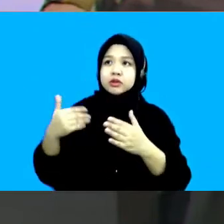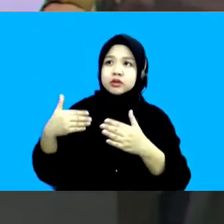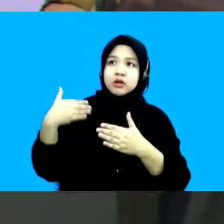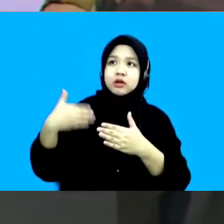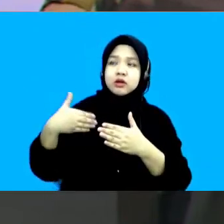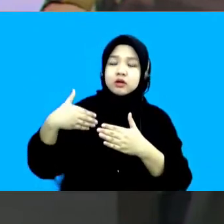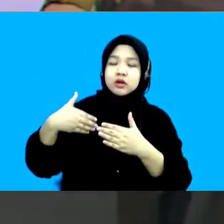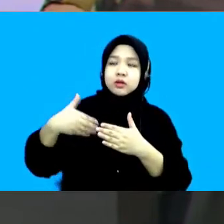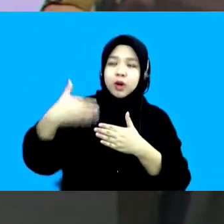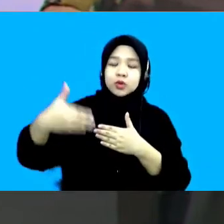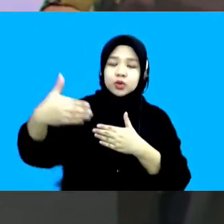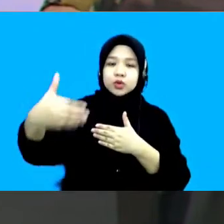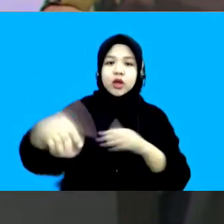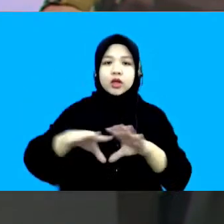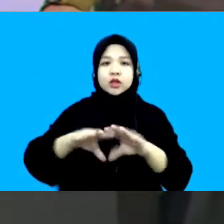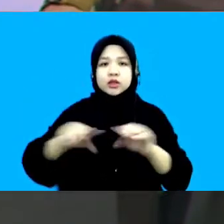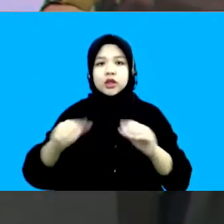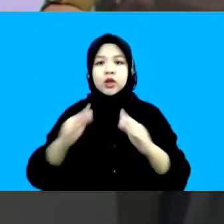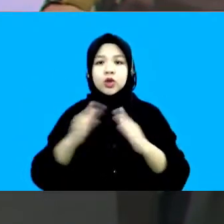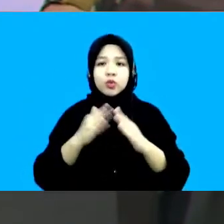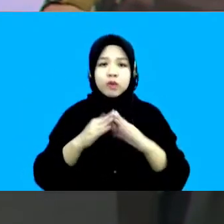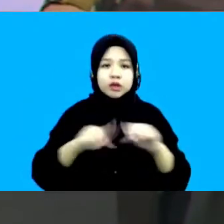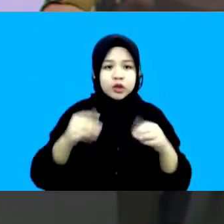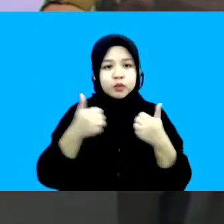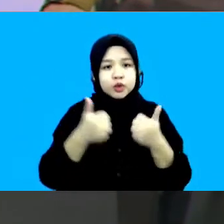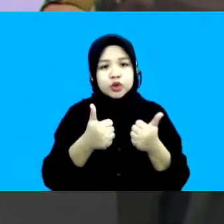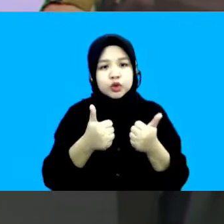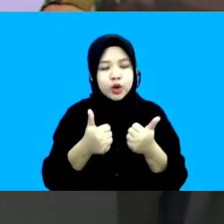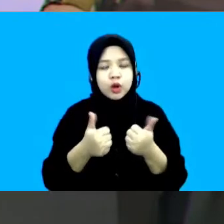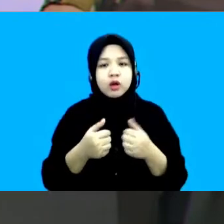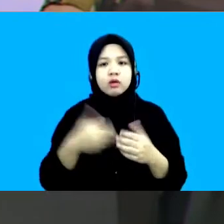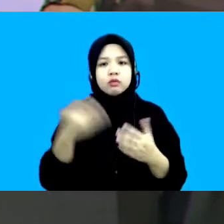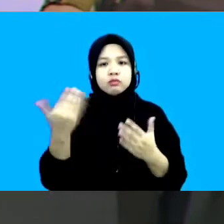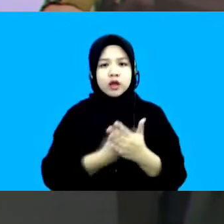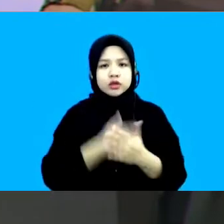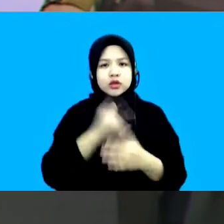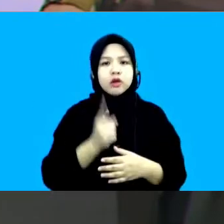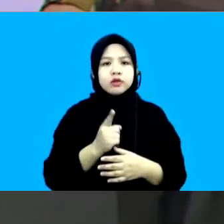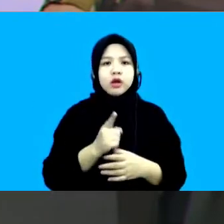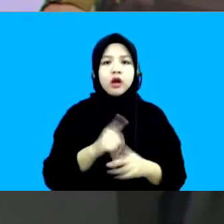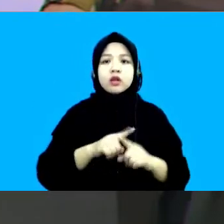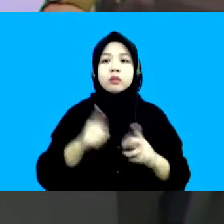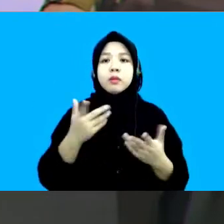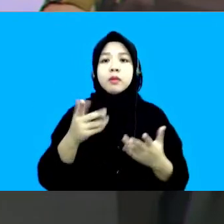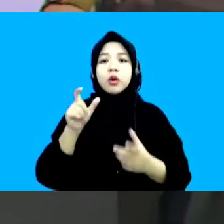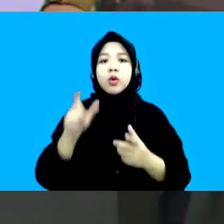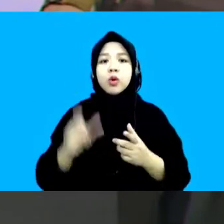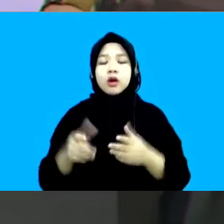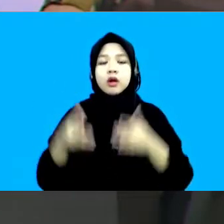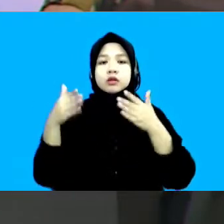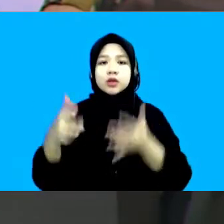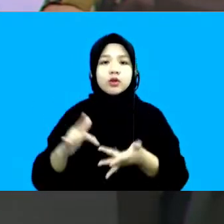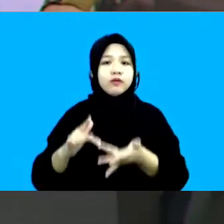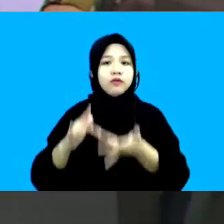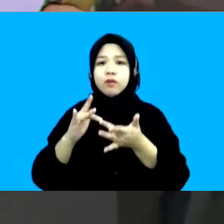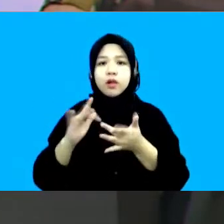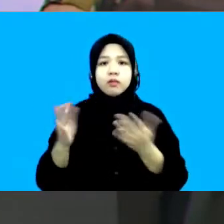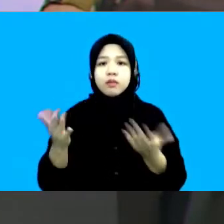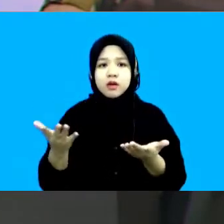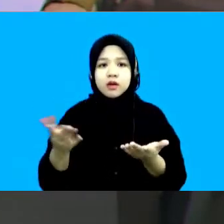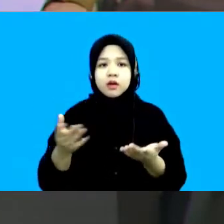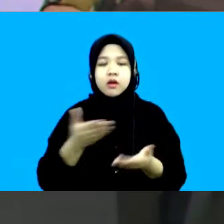we understand the poverty evolvement in this context using the MPI as well. Professor Basri.